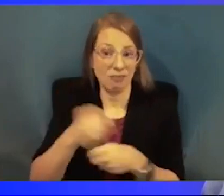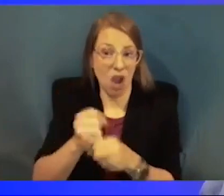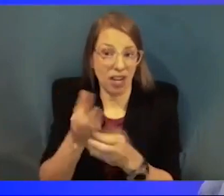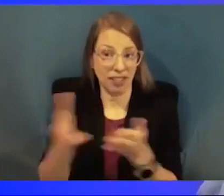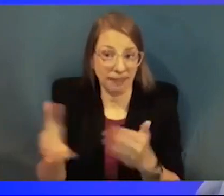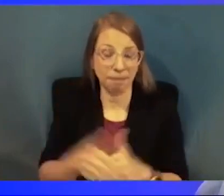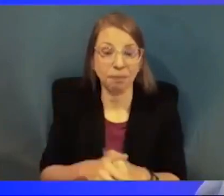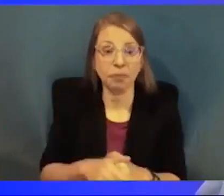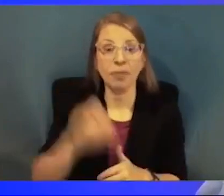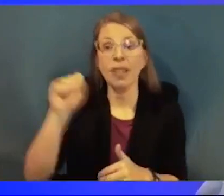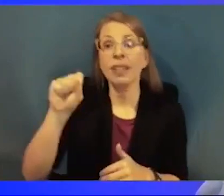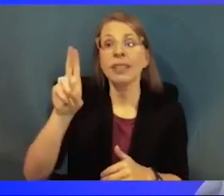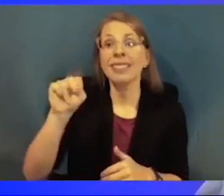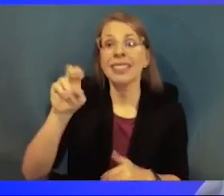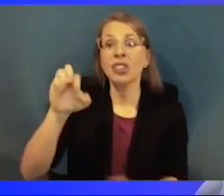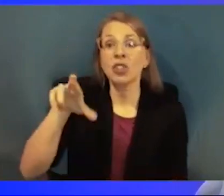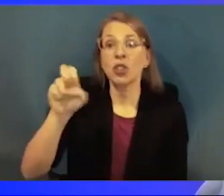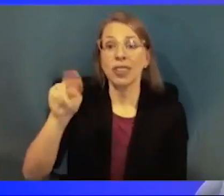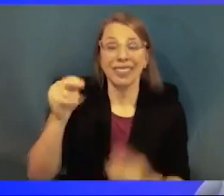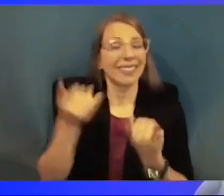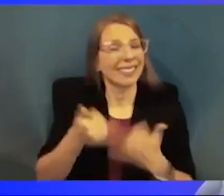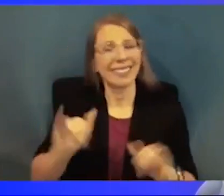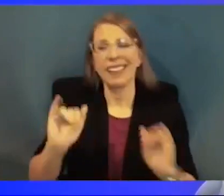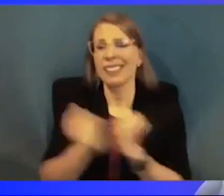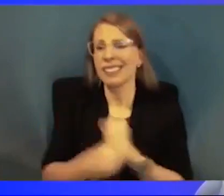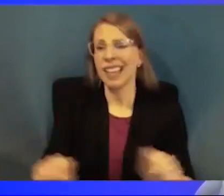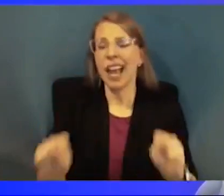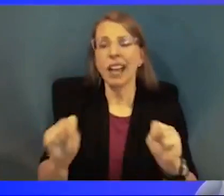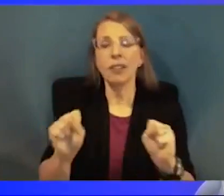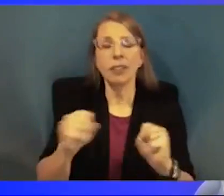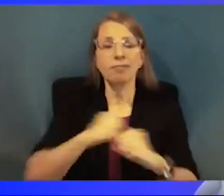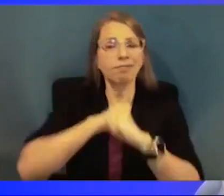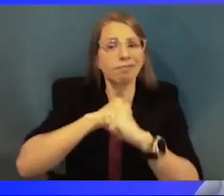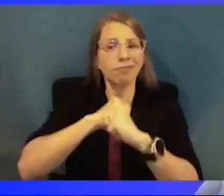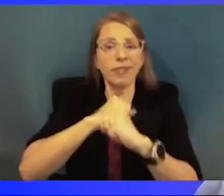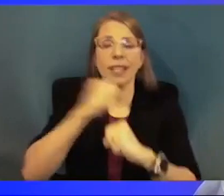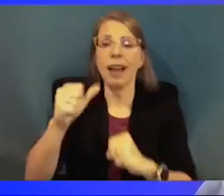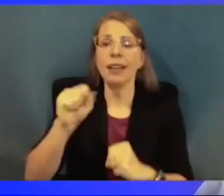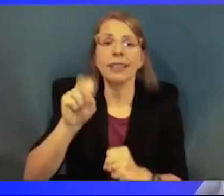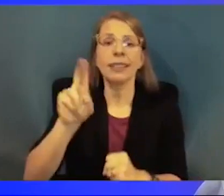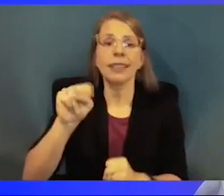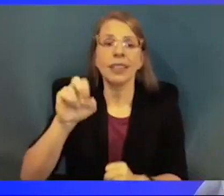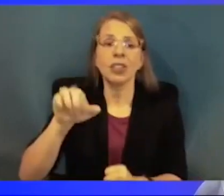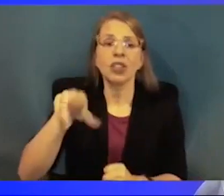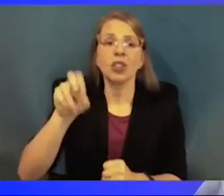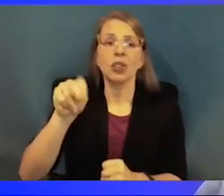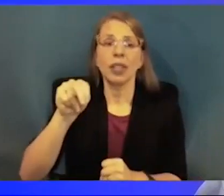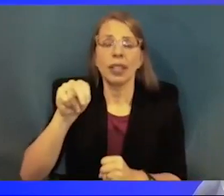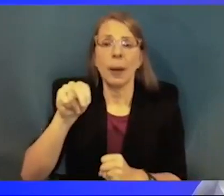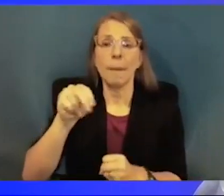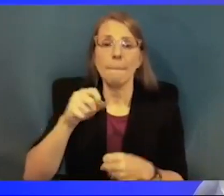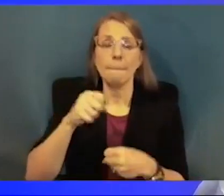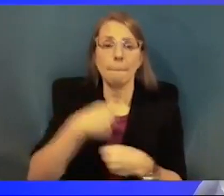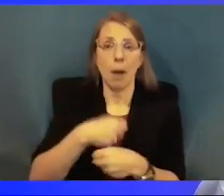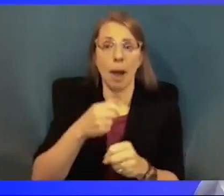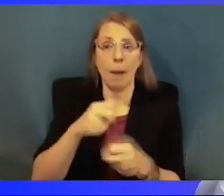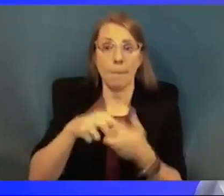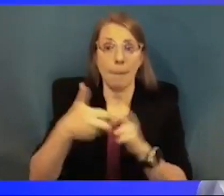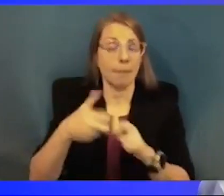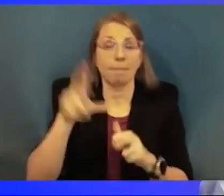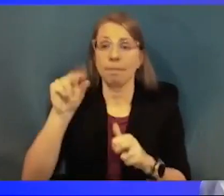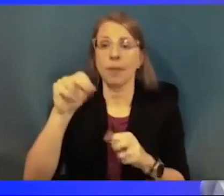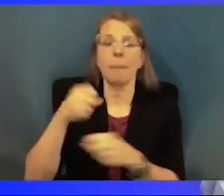still safe and effective. This is not a sunscreen problem. This is a manufacturing problem where the minority of the